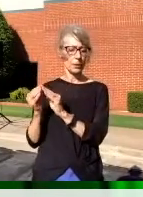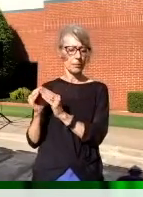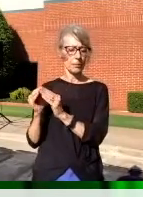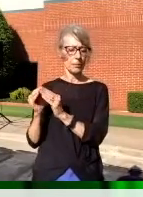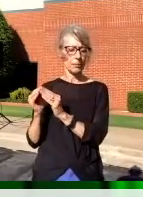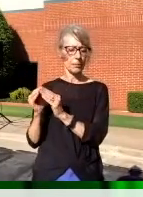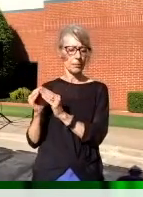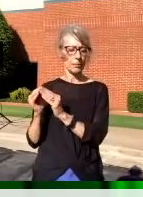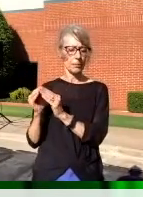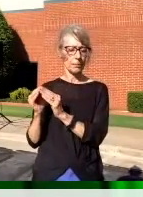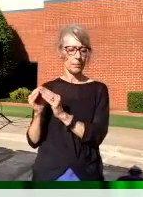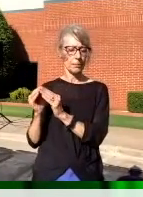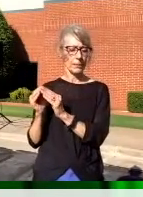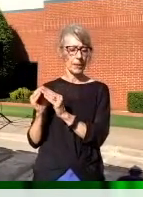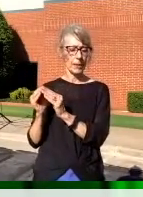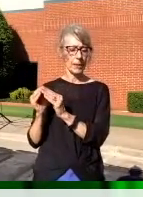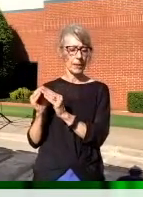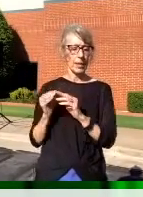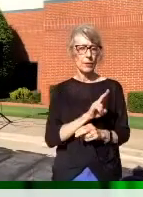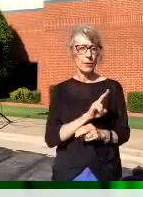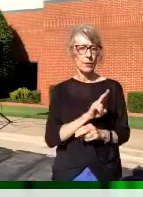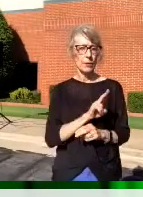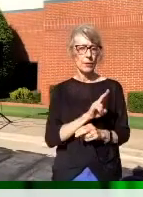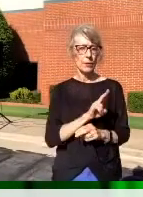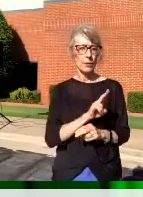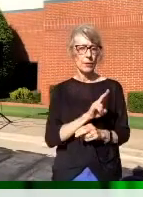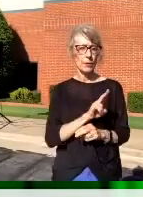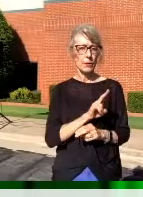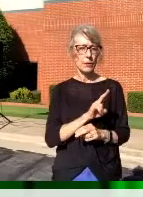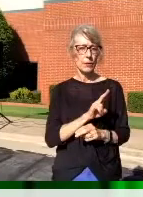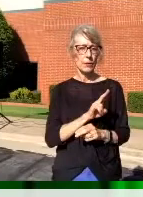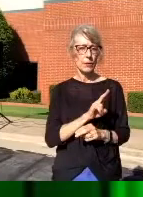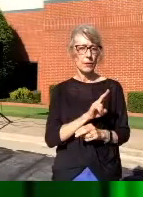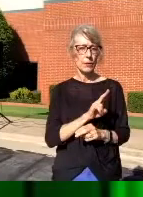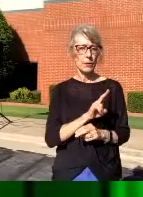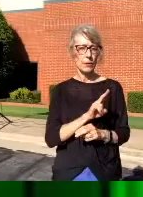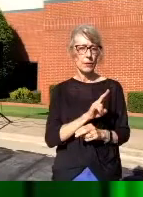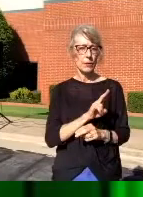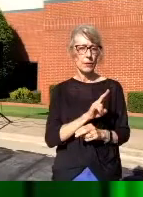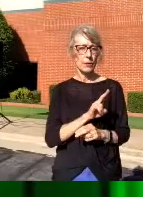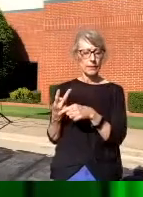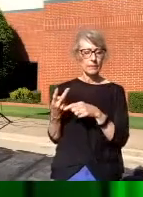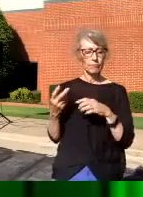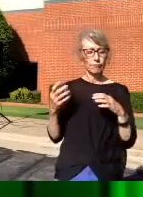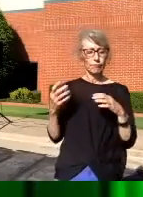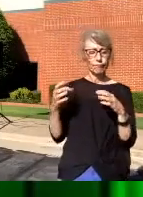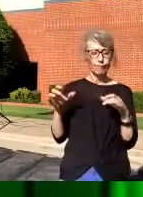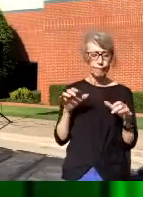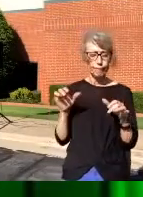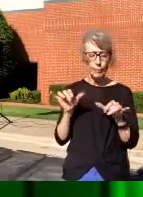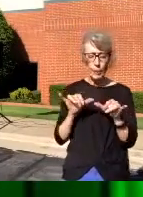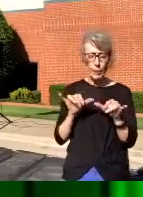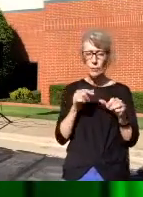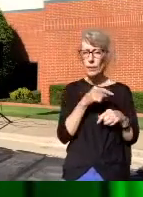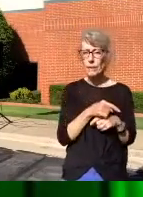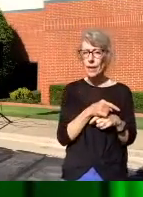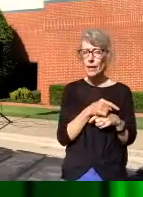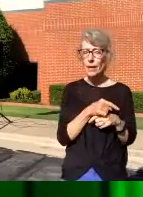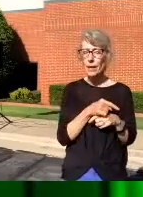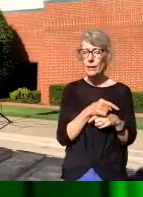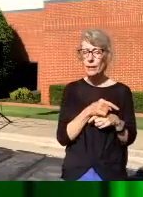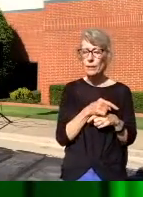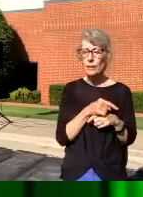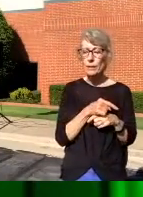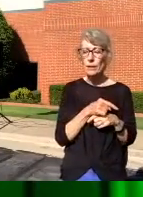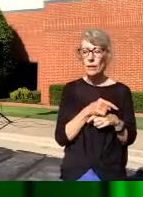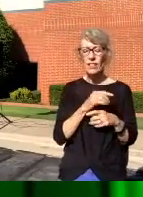trying to say, well, heaven's going to be half the size of the U.S.? No, that's not what it's trying to say. There's so much metaphor in